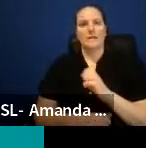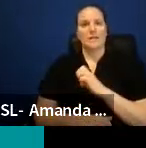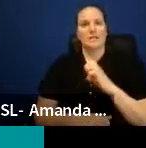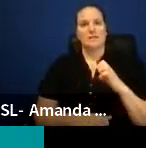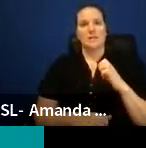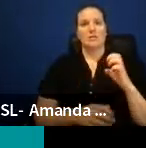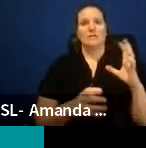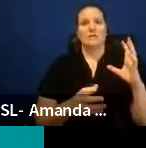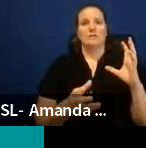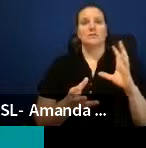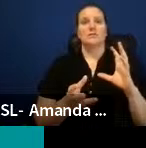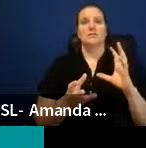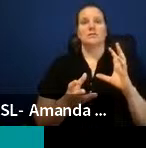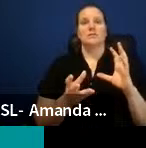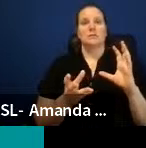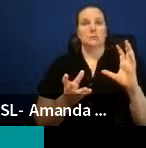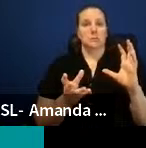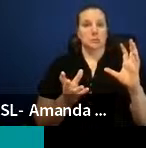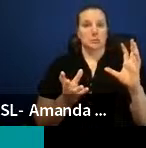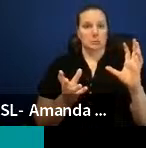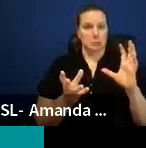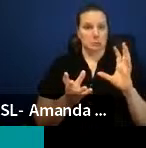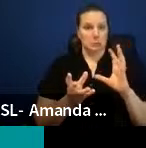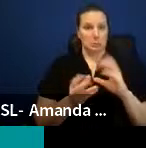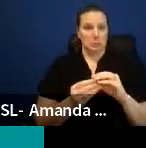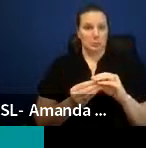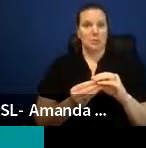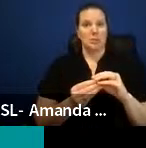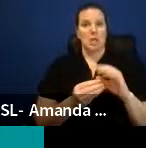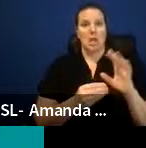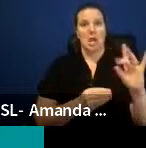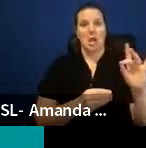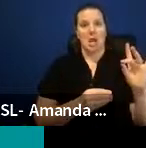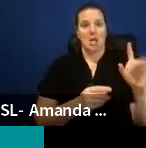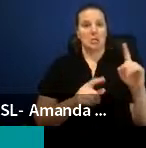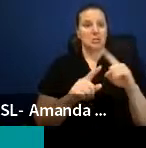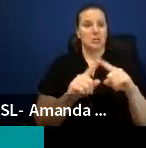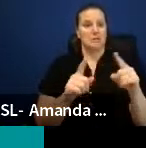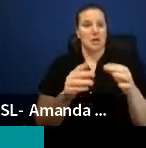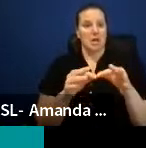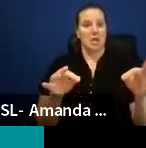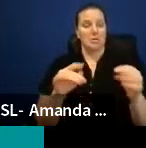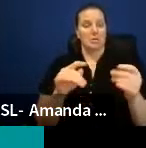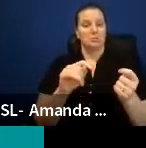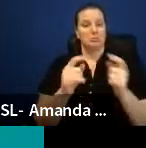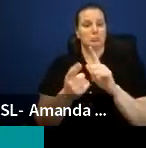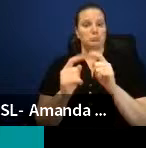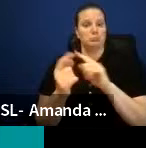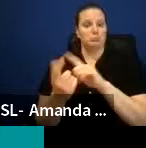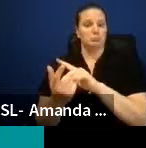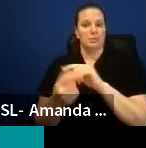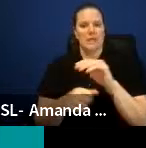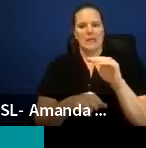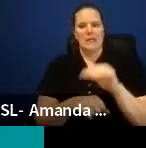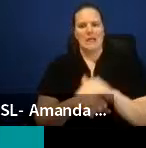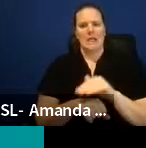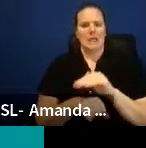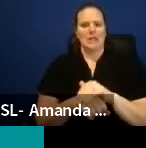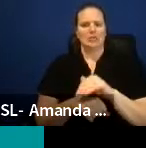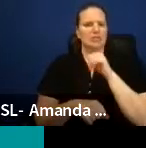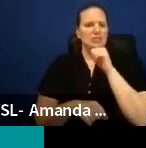has been interpreted, I think, into 8 different languages. So if English is